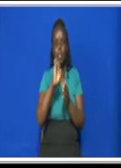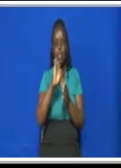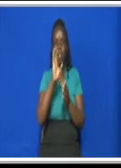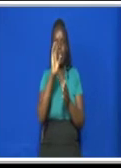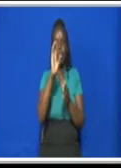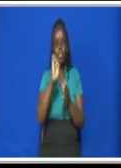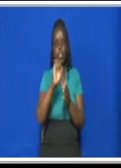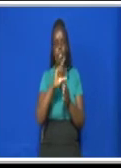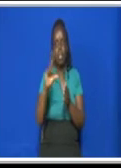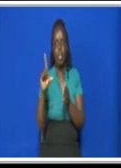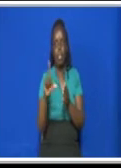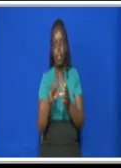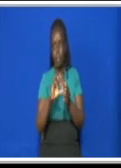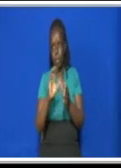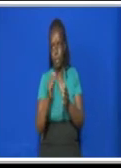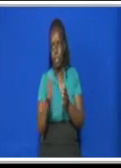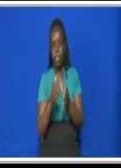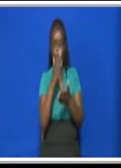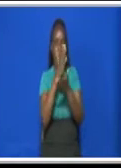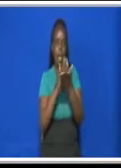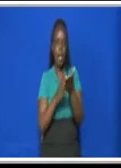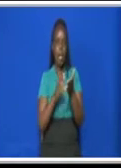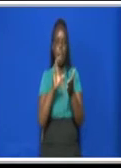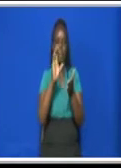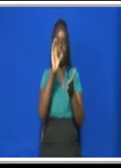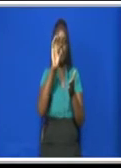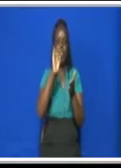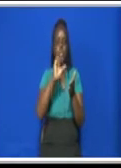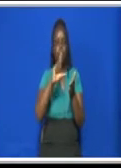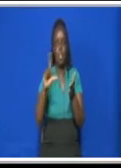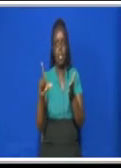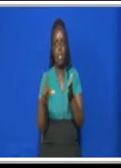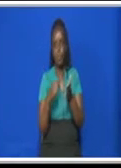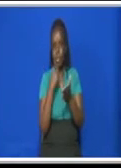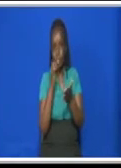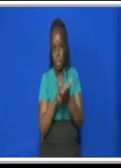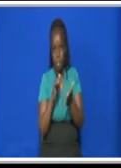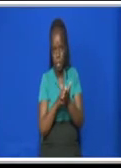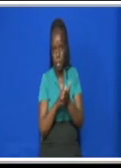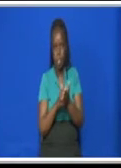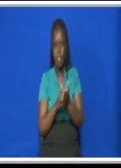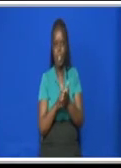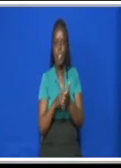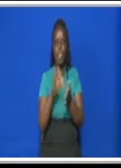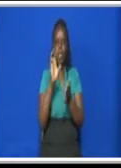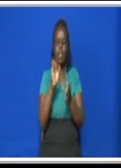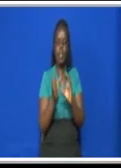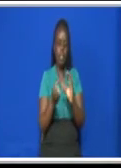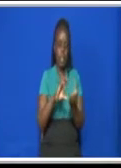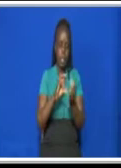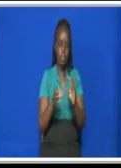And we have another half cell. So we are saying an electrochemical